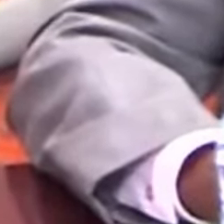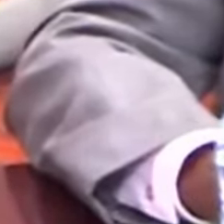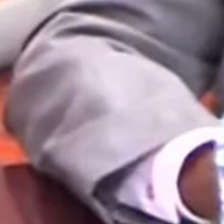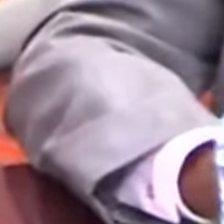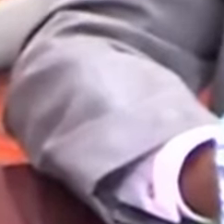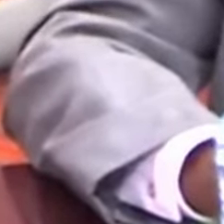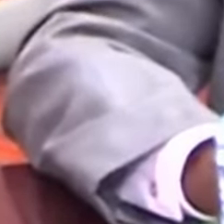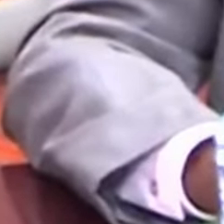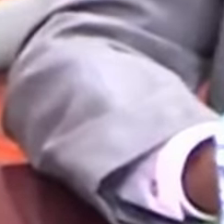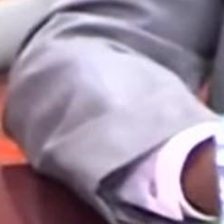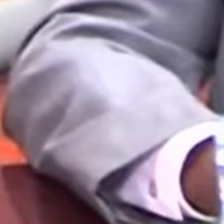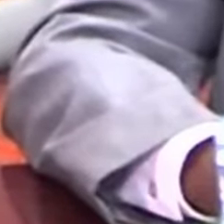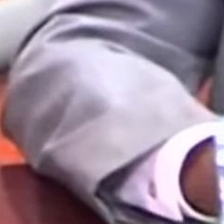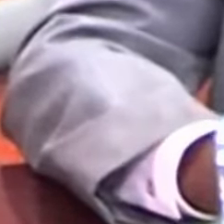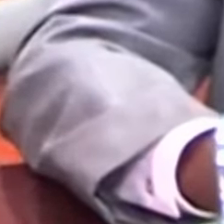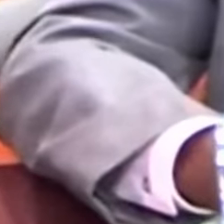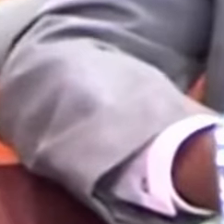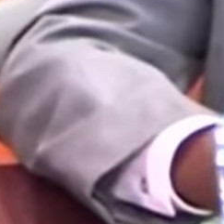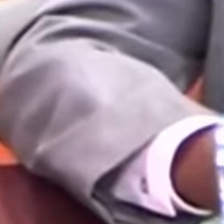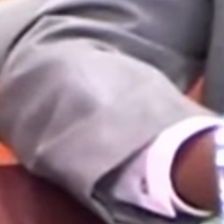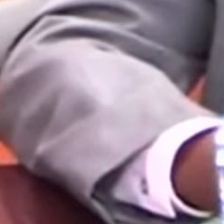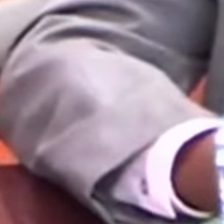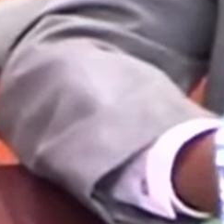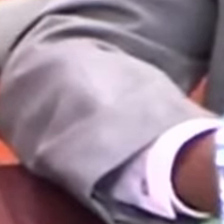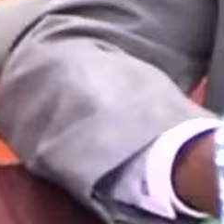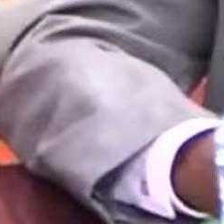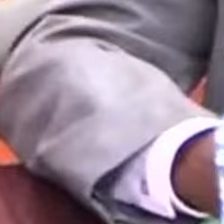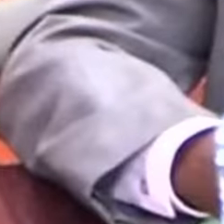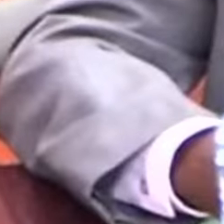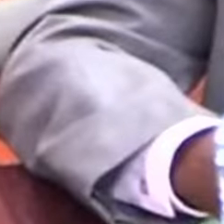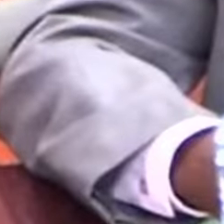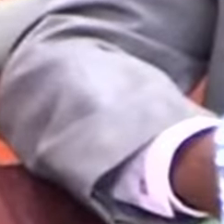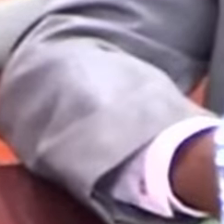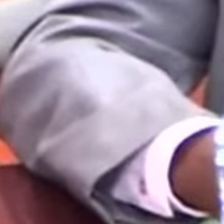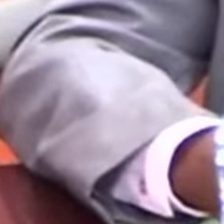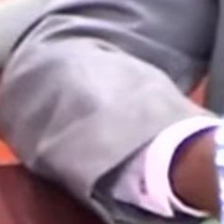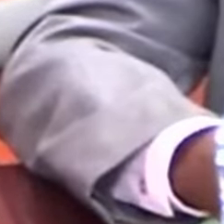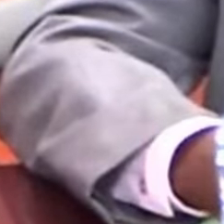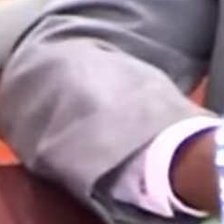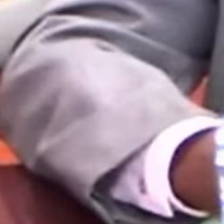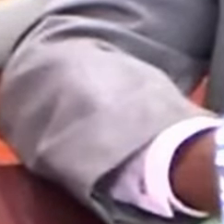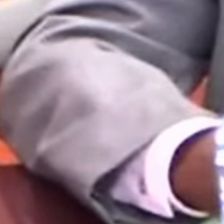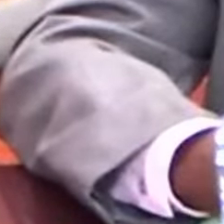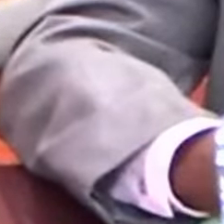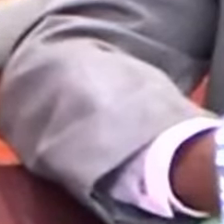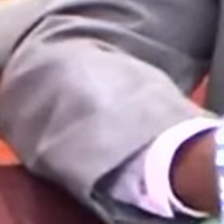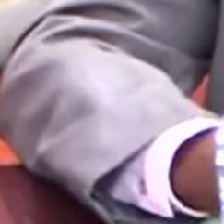reduction into the one year from 3 year to 1 year cycle.